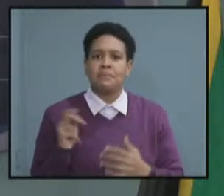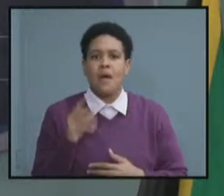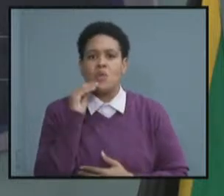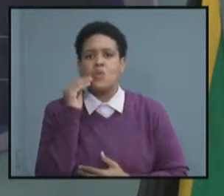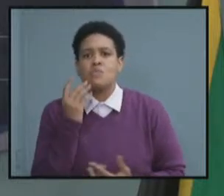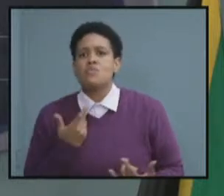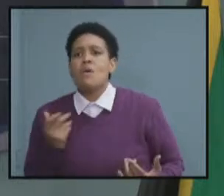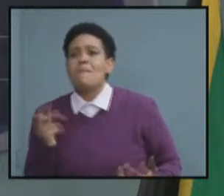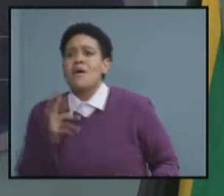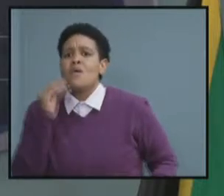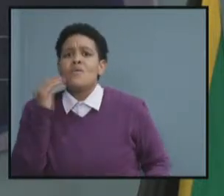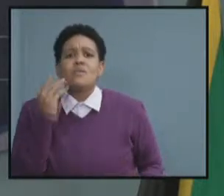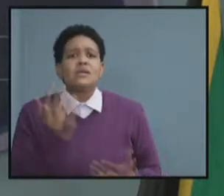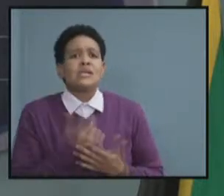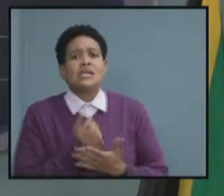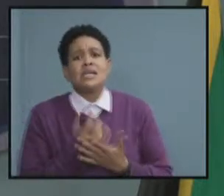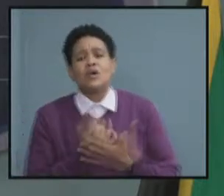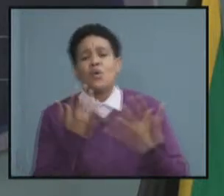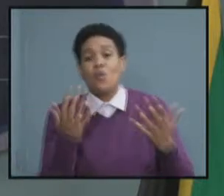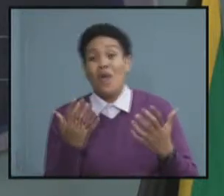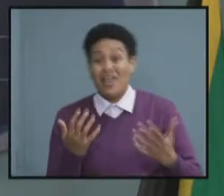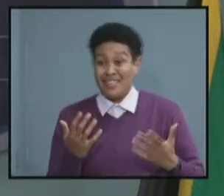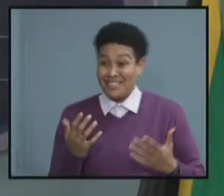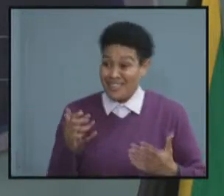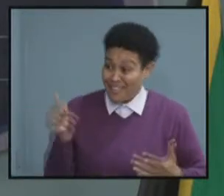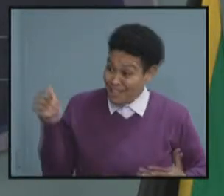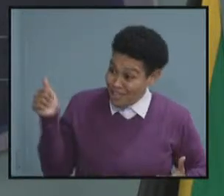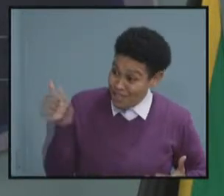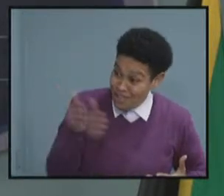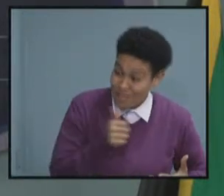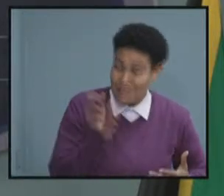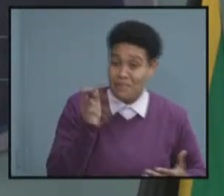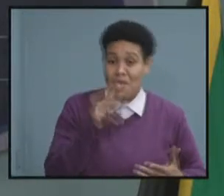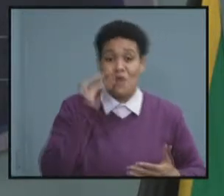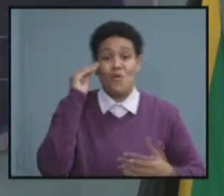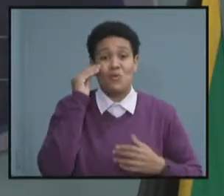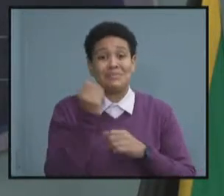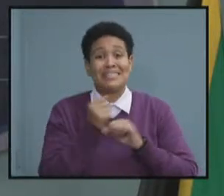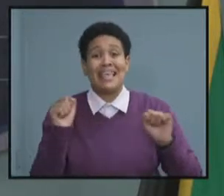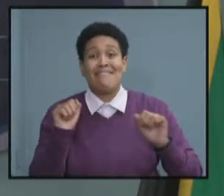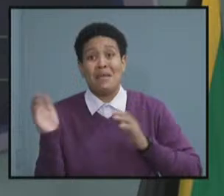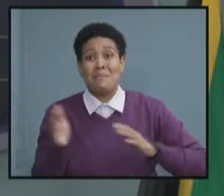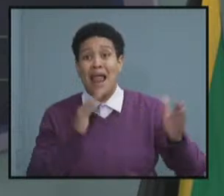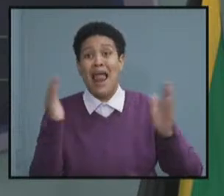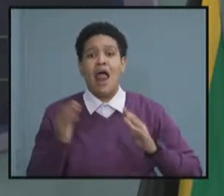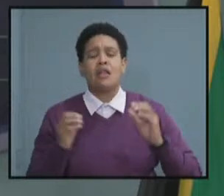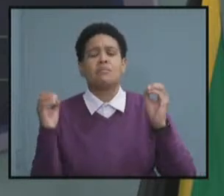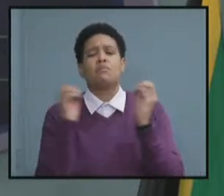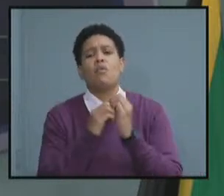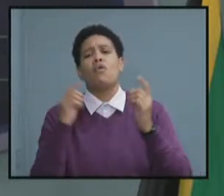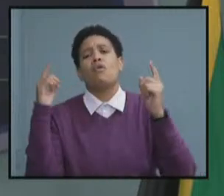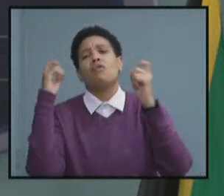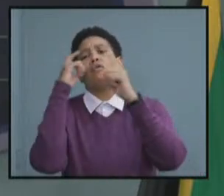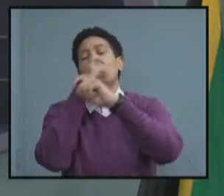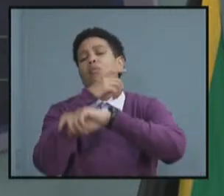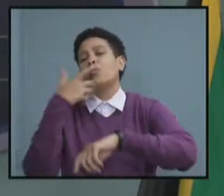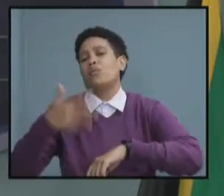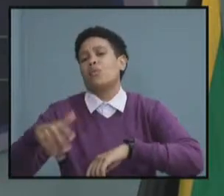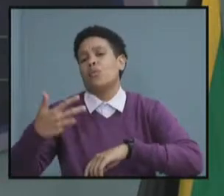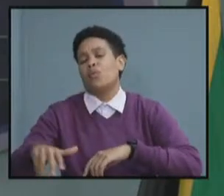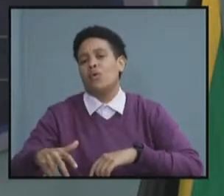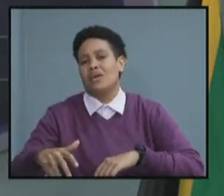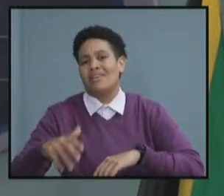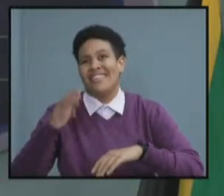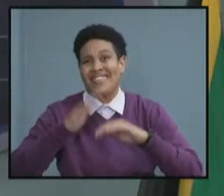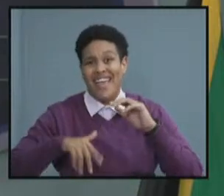home. The logistics of getting them home safely is even more complicated